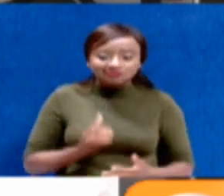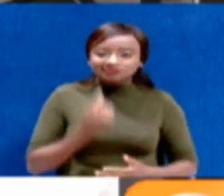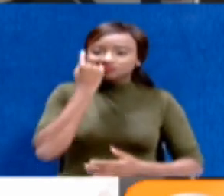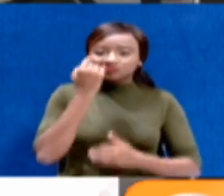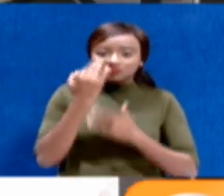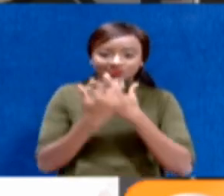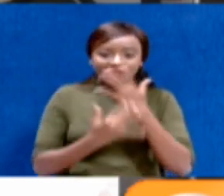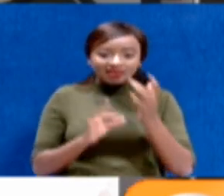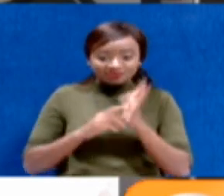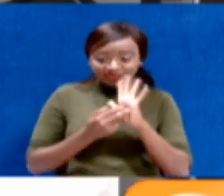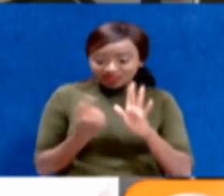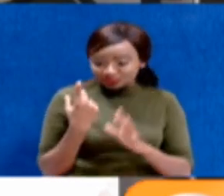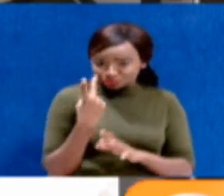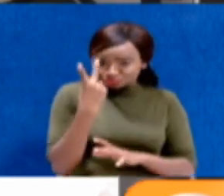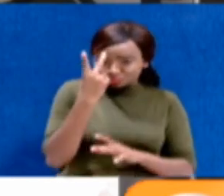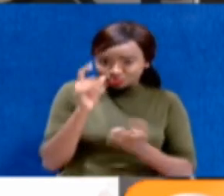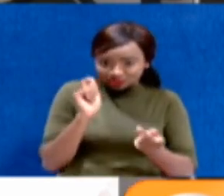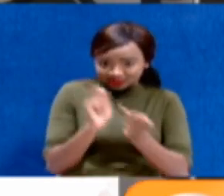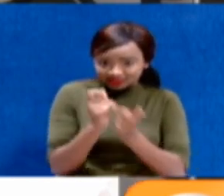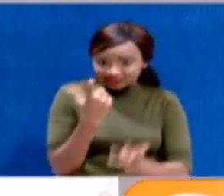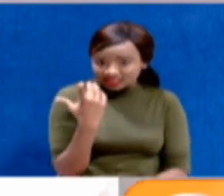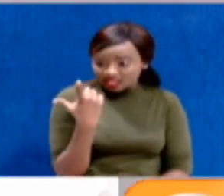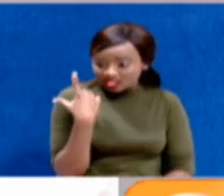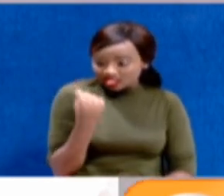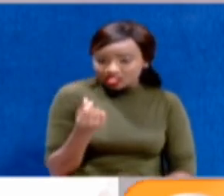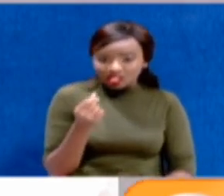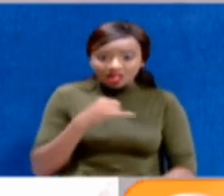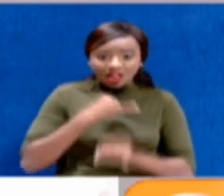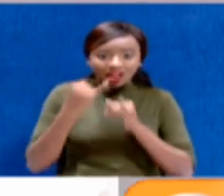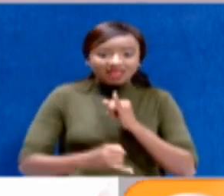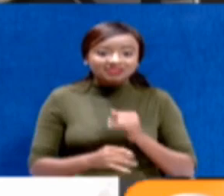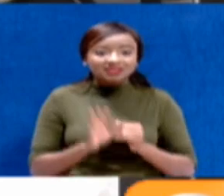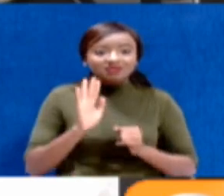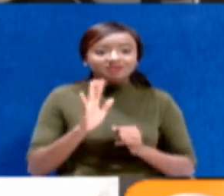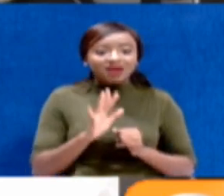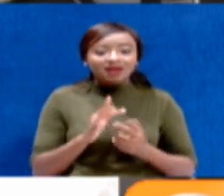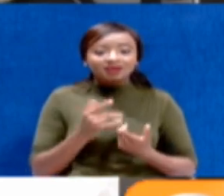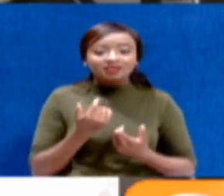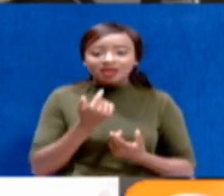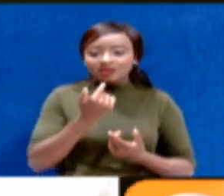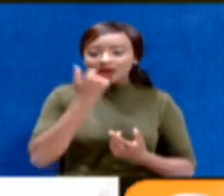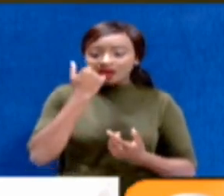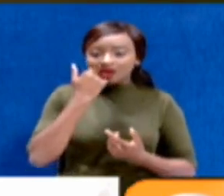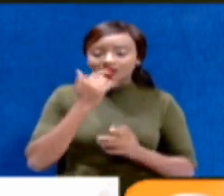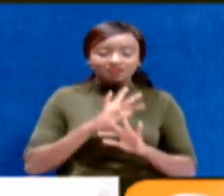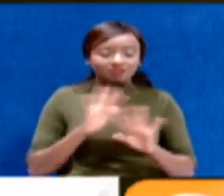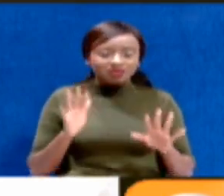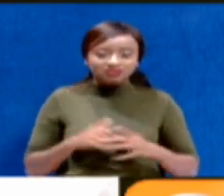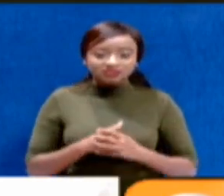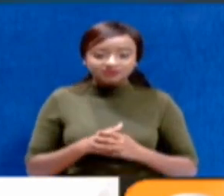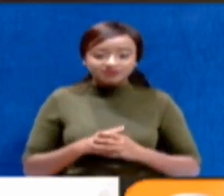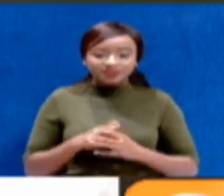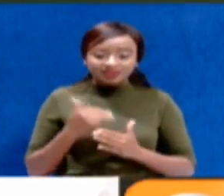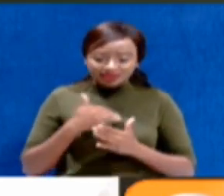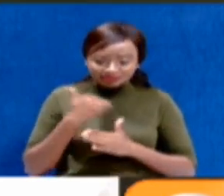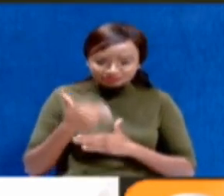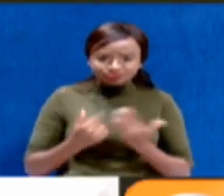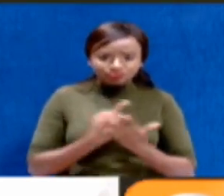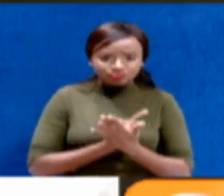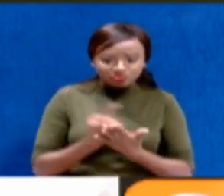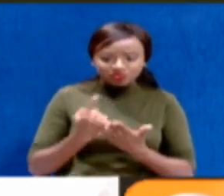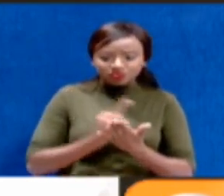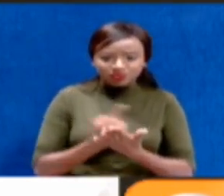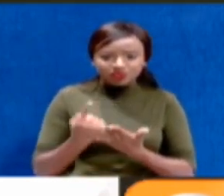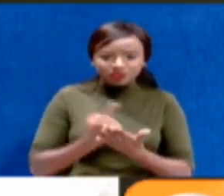hii test za mbili za mwisho zenye zimekuja zikatani negative. Wali avoid ya mapua, wakeka mdomo. Days turned into weeks.